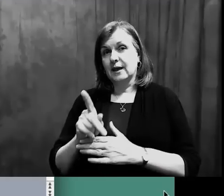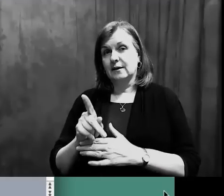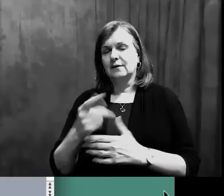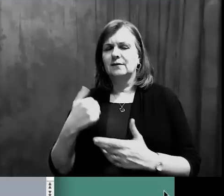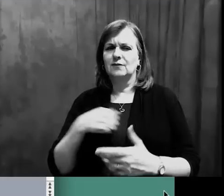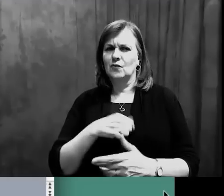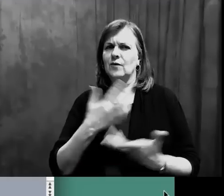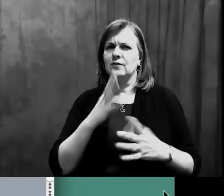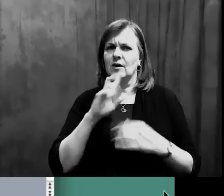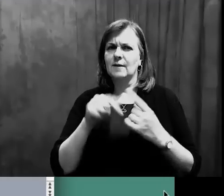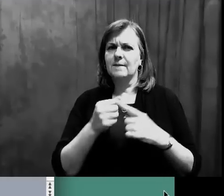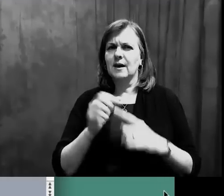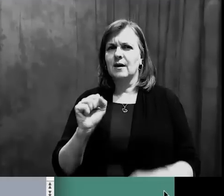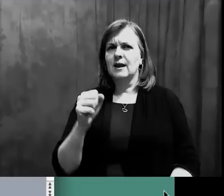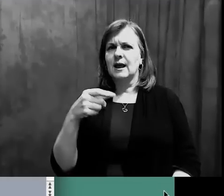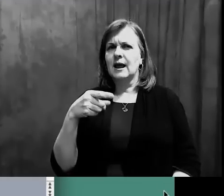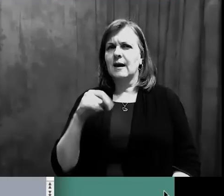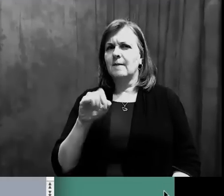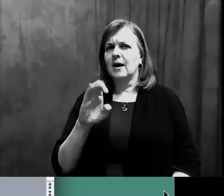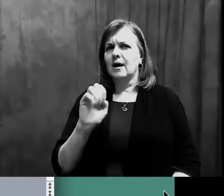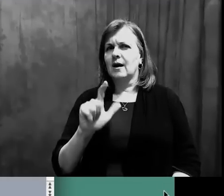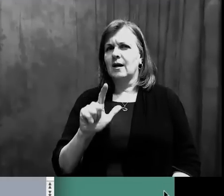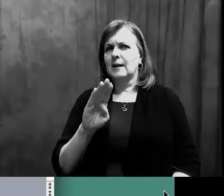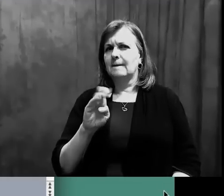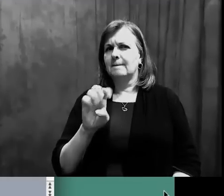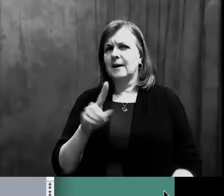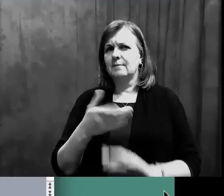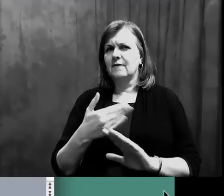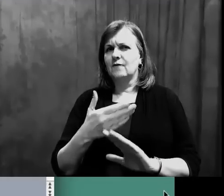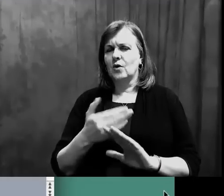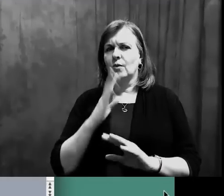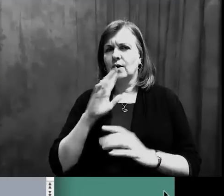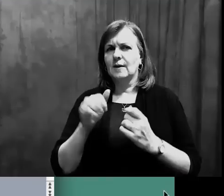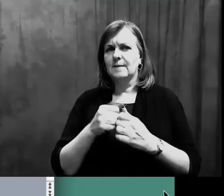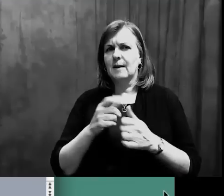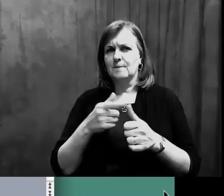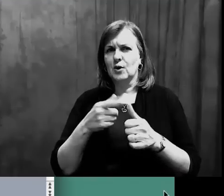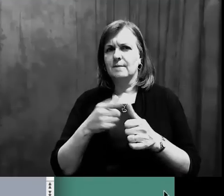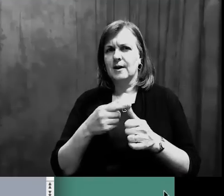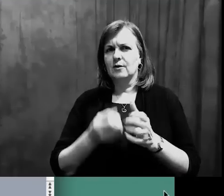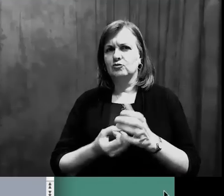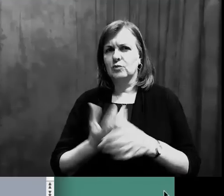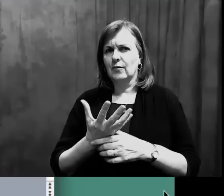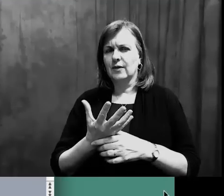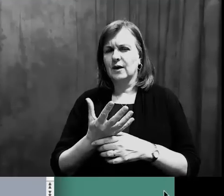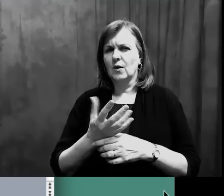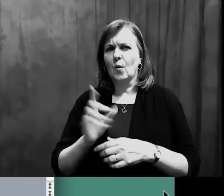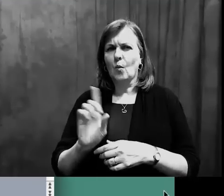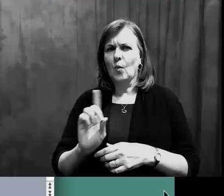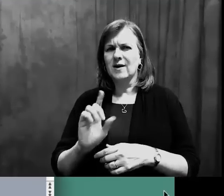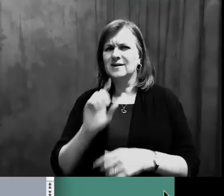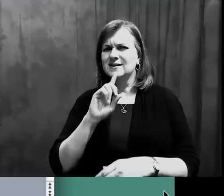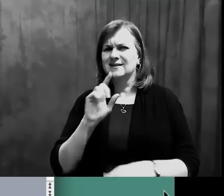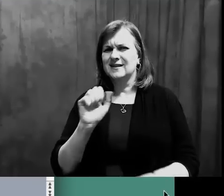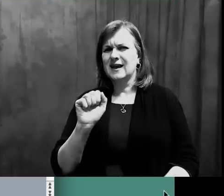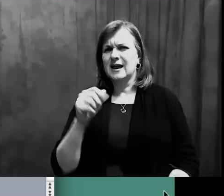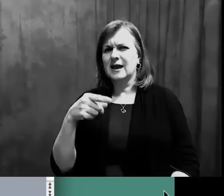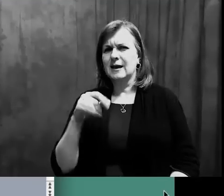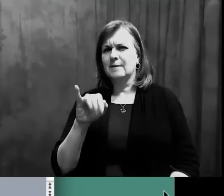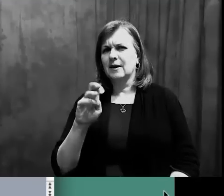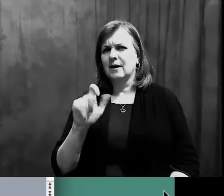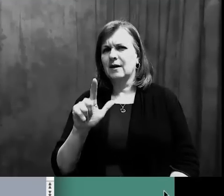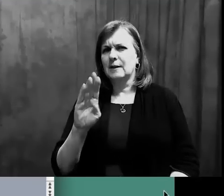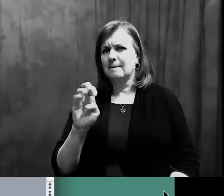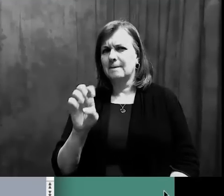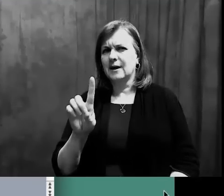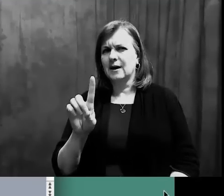apical buds of a plant. We've talked about apical buds before when we talked about primary plant growth. Do you remember where